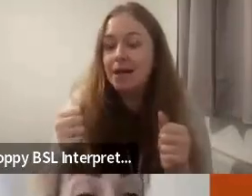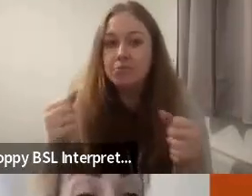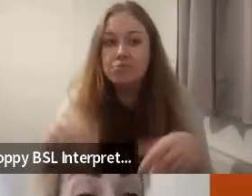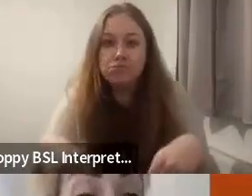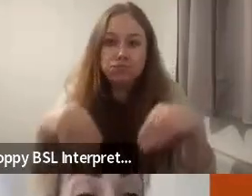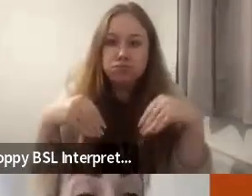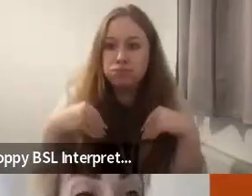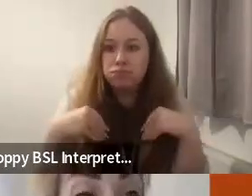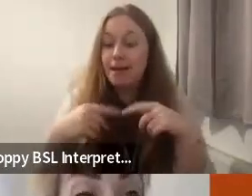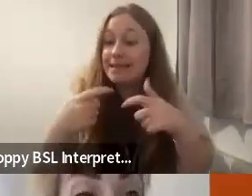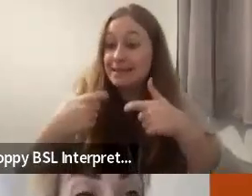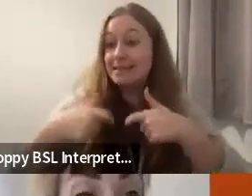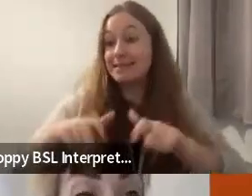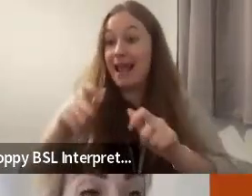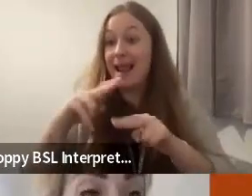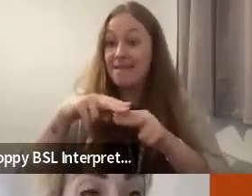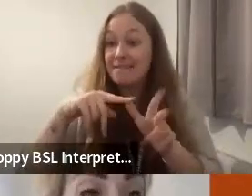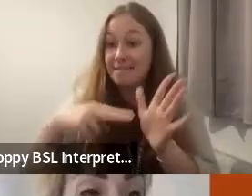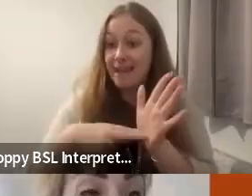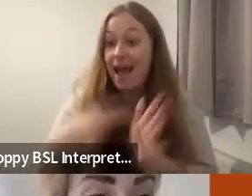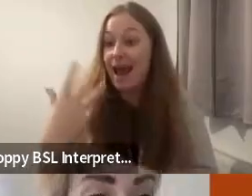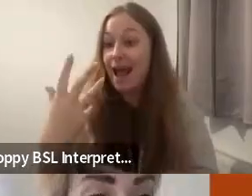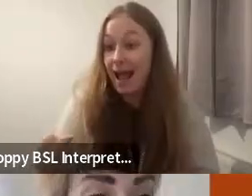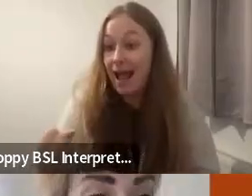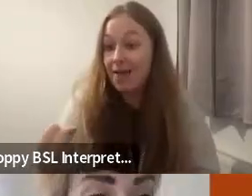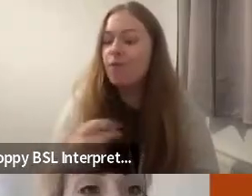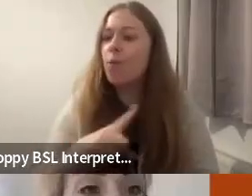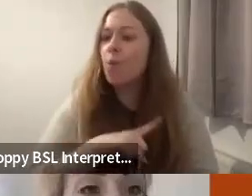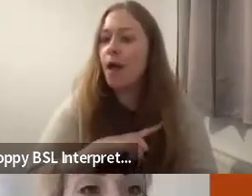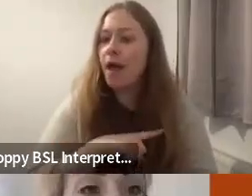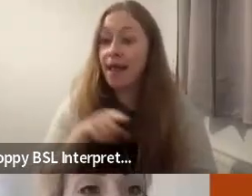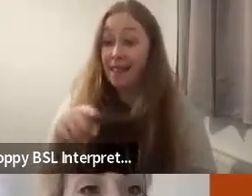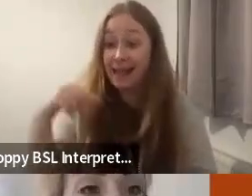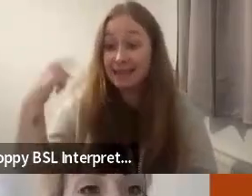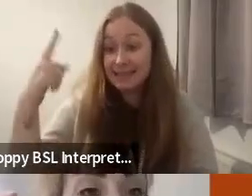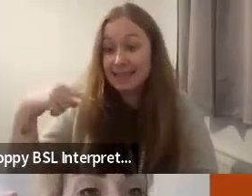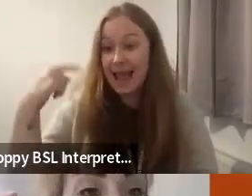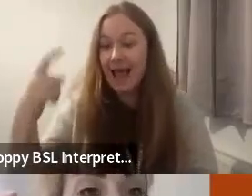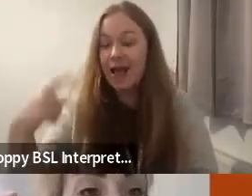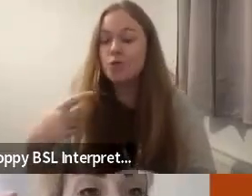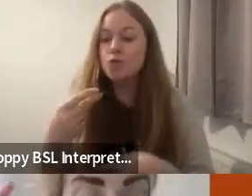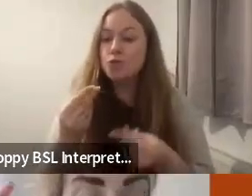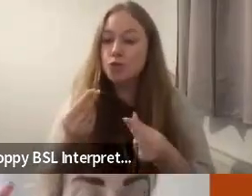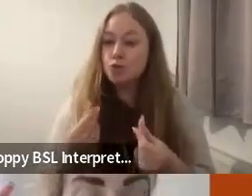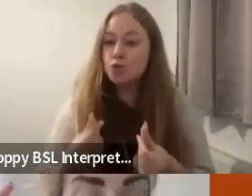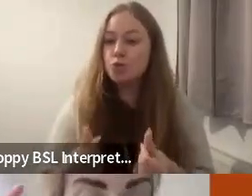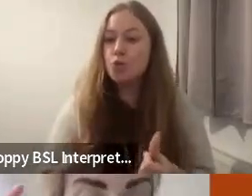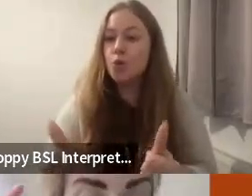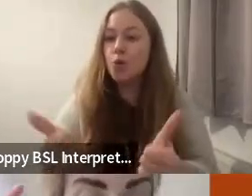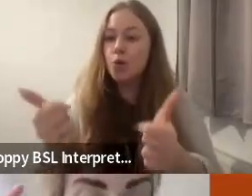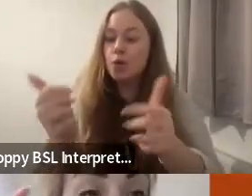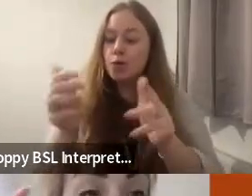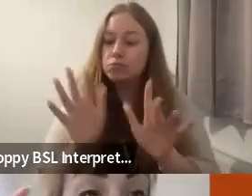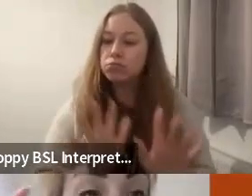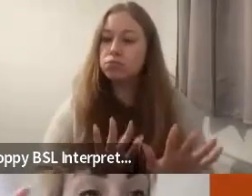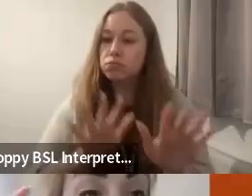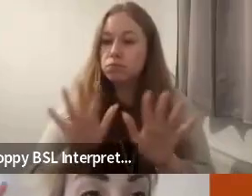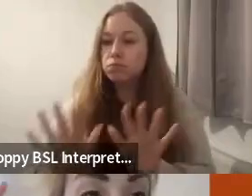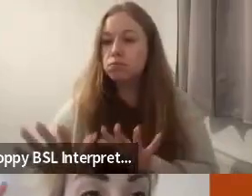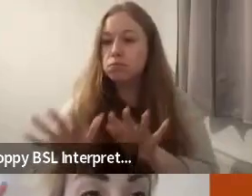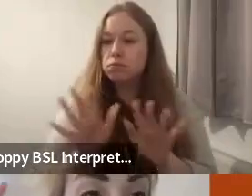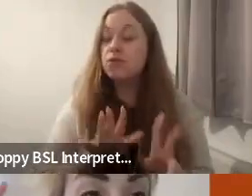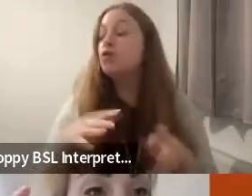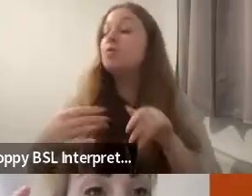it's because it's that soothing, consistent sound. So sometimes noise can be